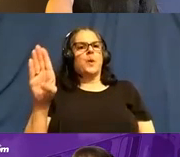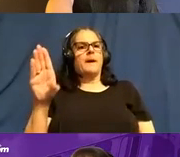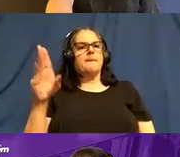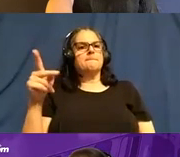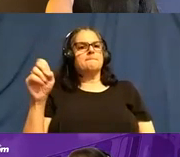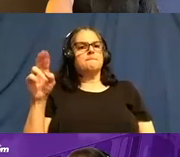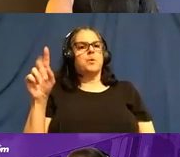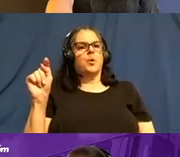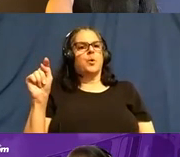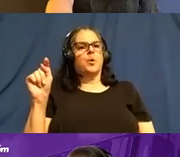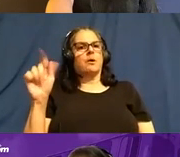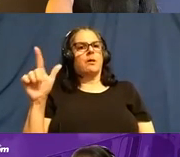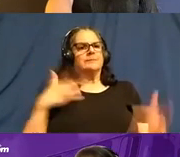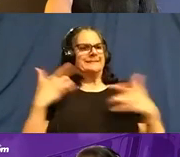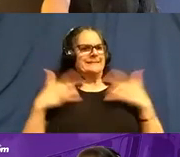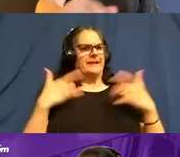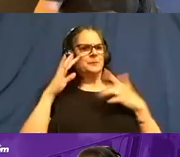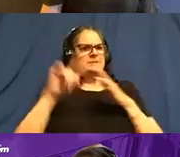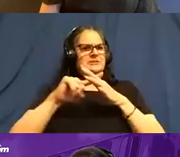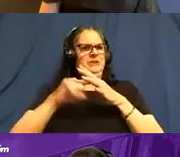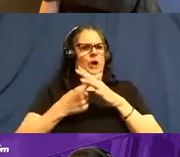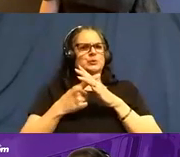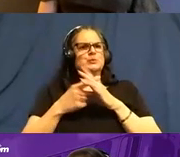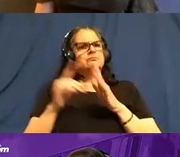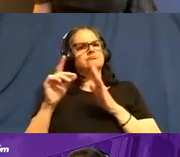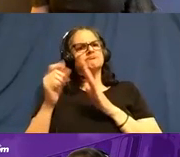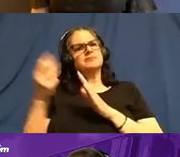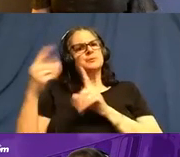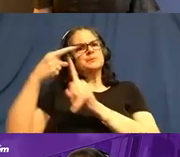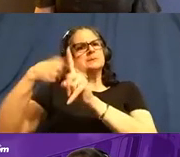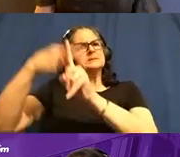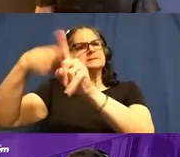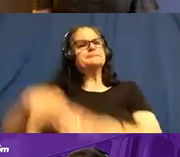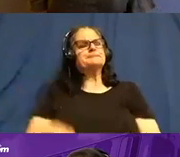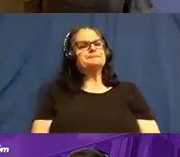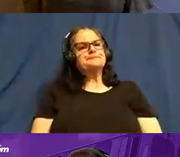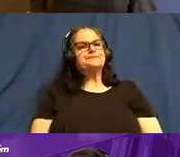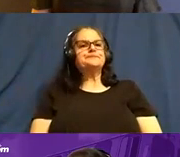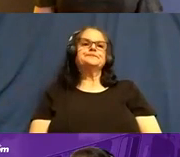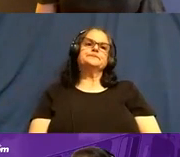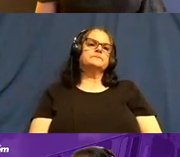year. A couple other things I want to mention along this vein. We will be driving foot